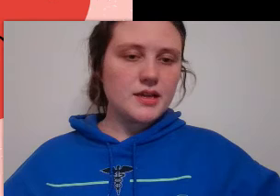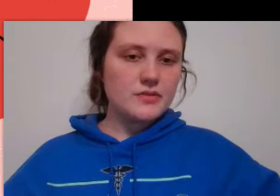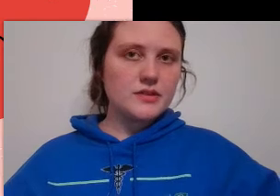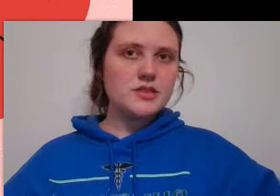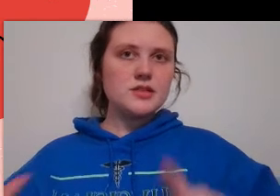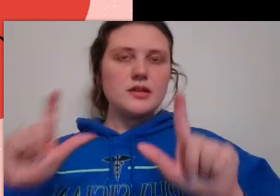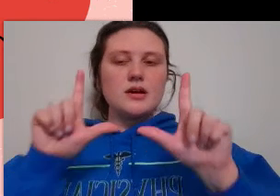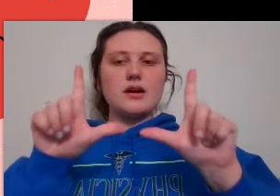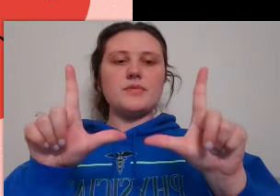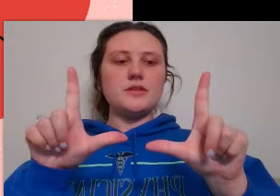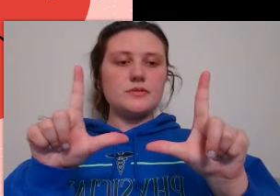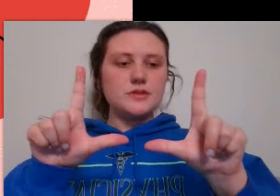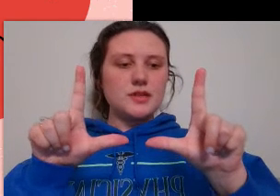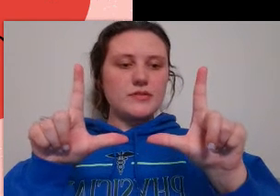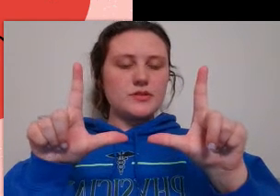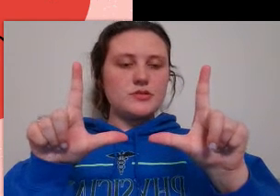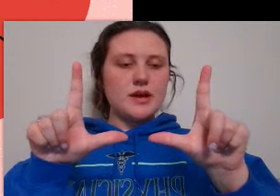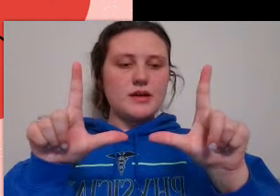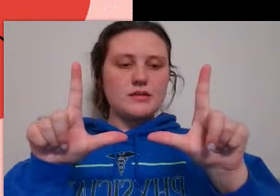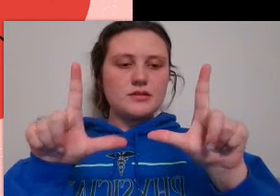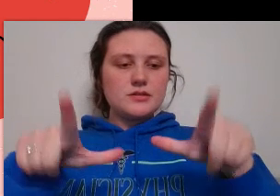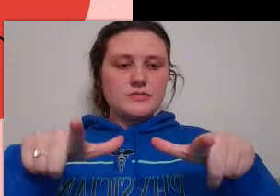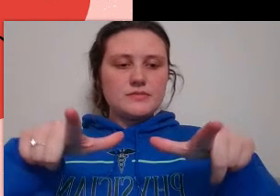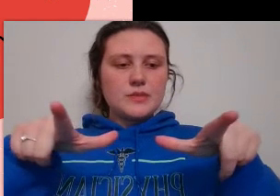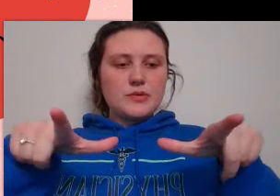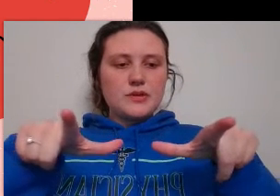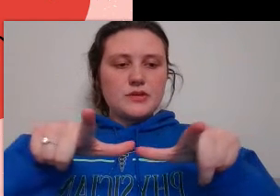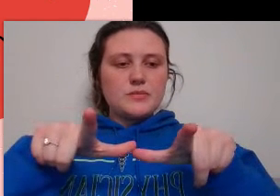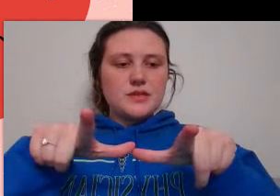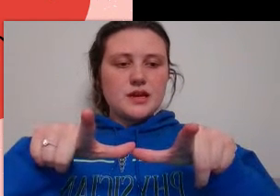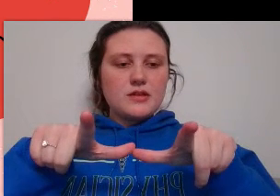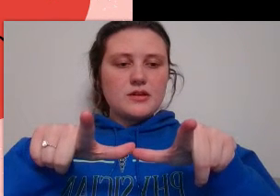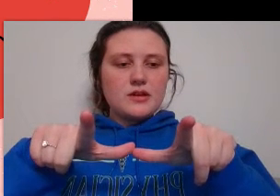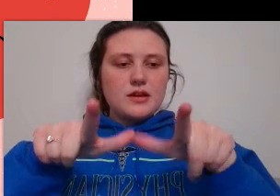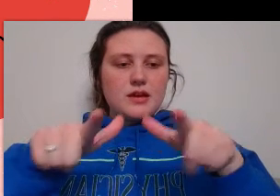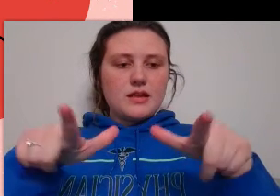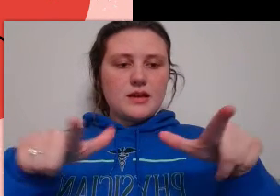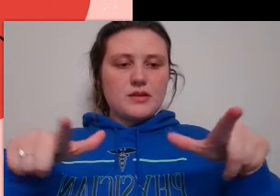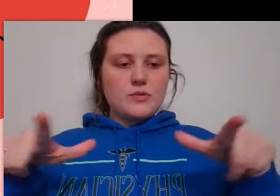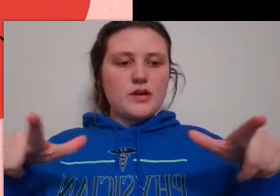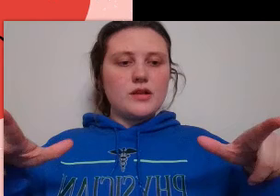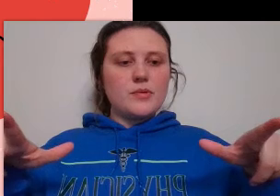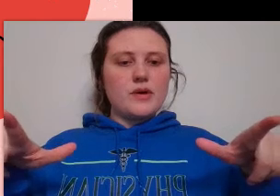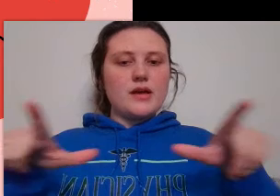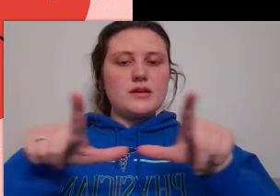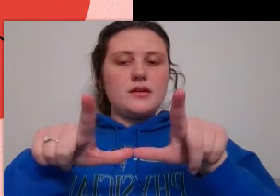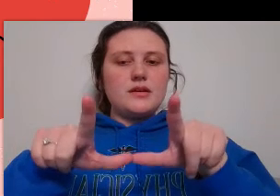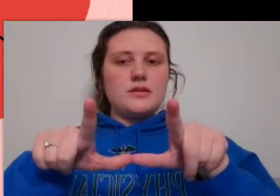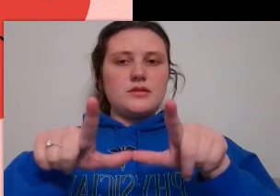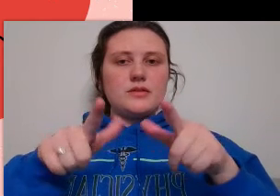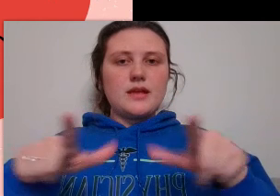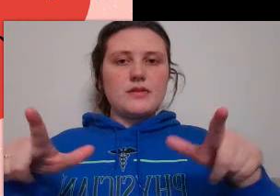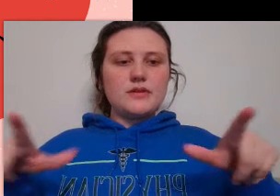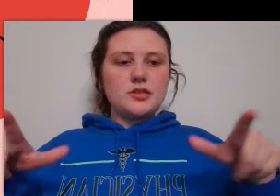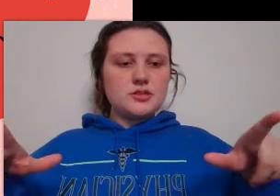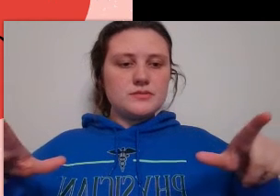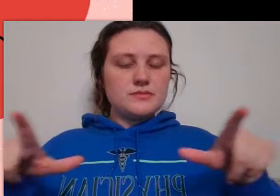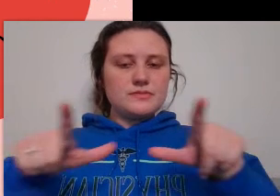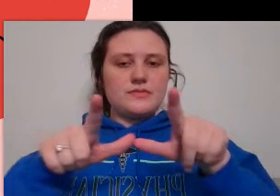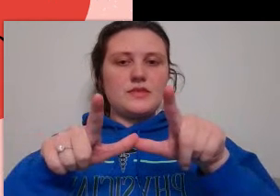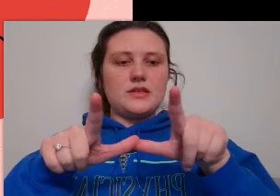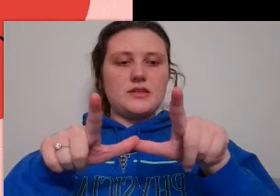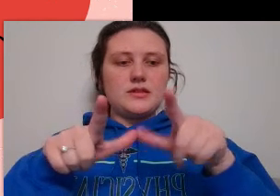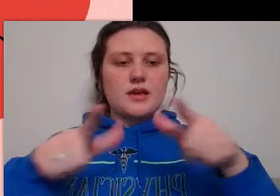those, which is language. These are the ones you're going to have the two L's. Put your thumbs together and then kind of wiggle them away. So